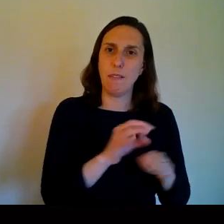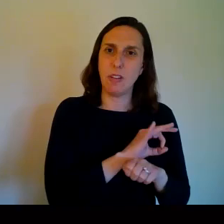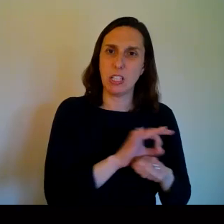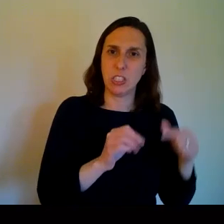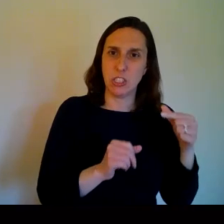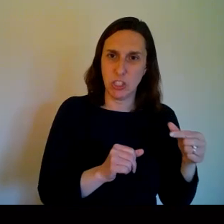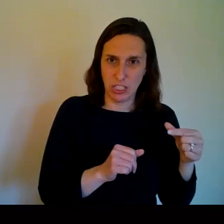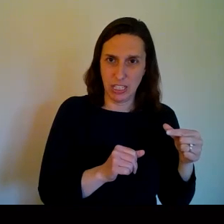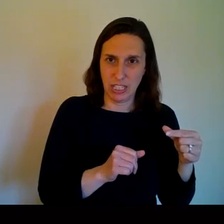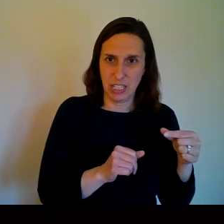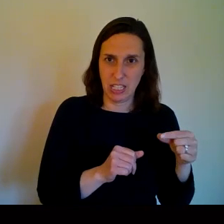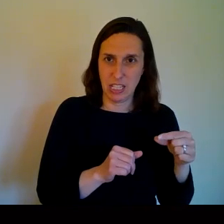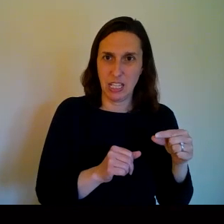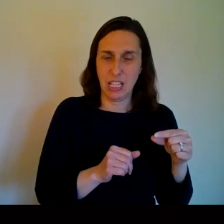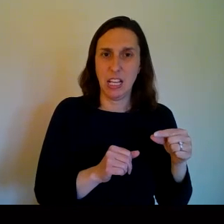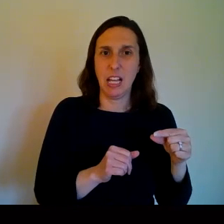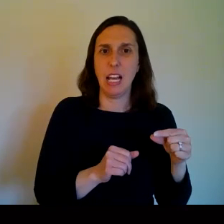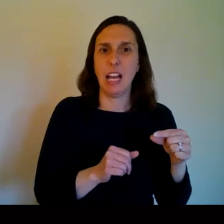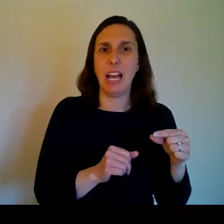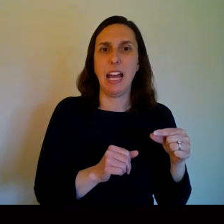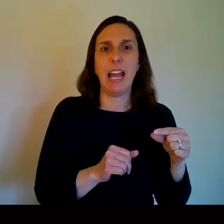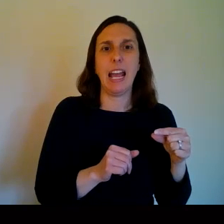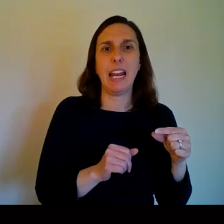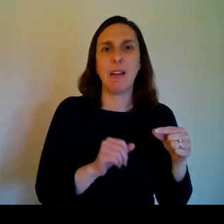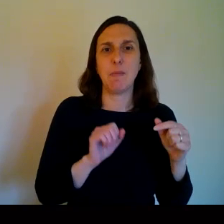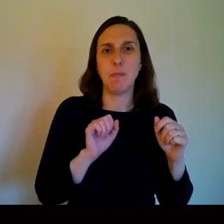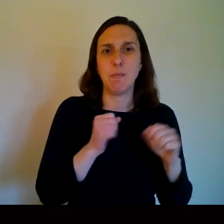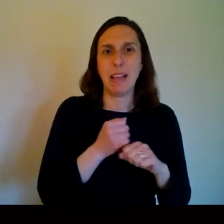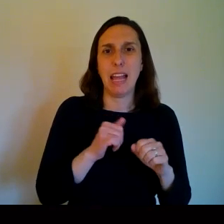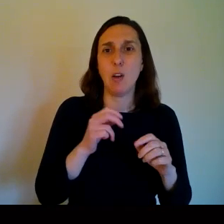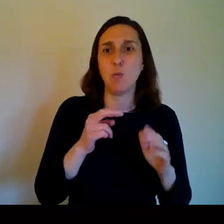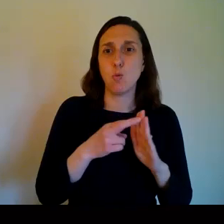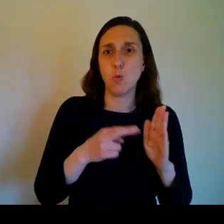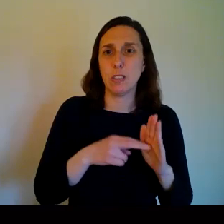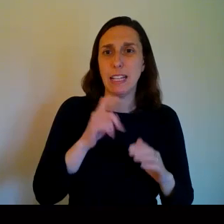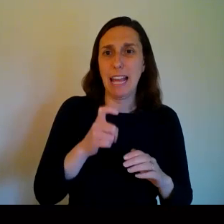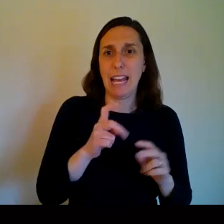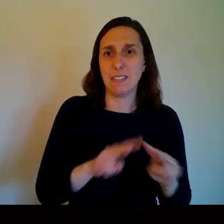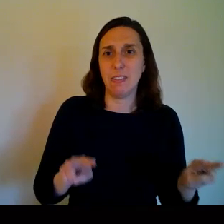I've dropped that rule into the x value. And so I get 1 over x squared